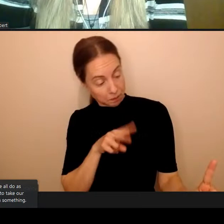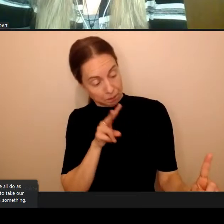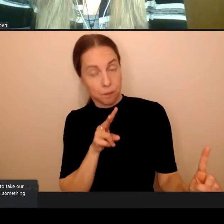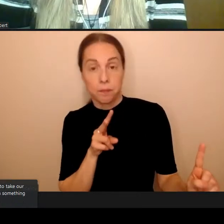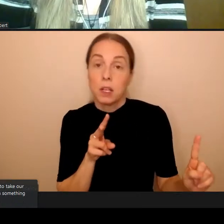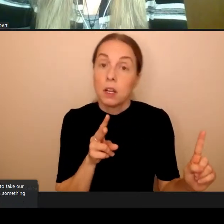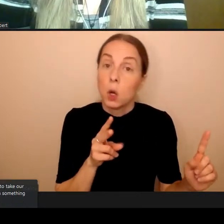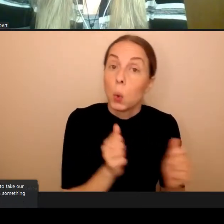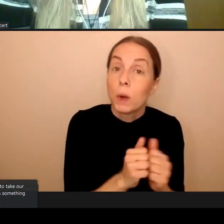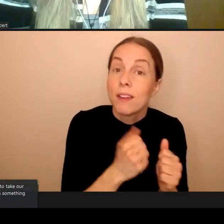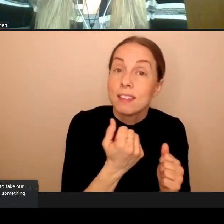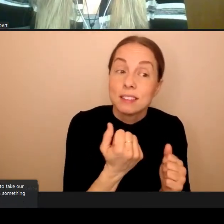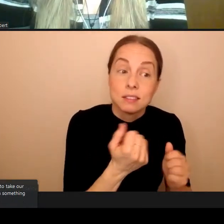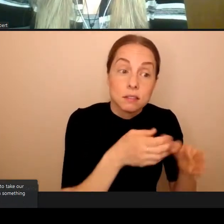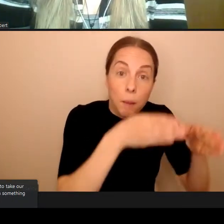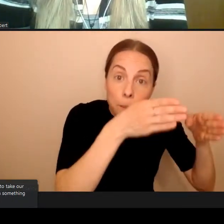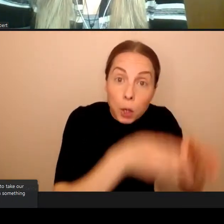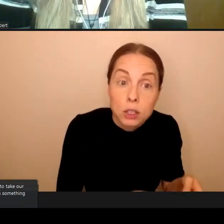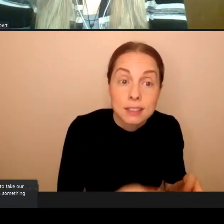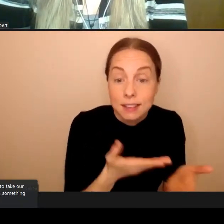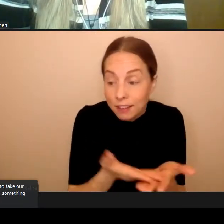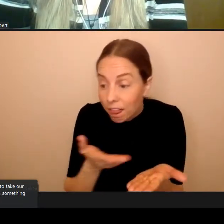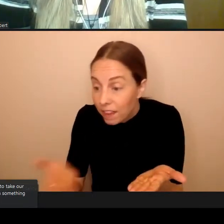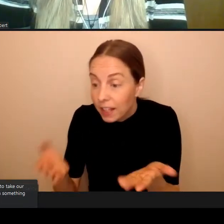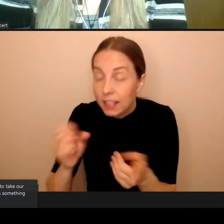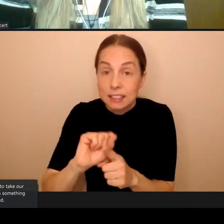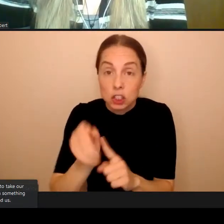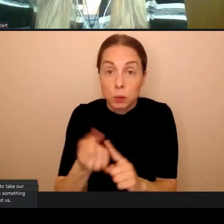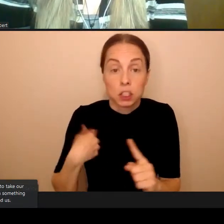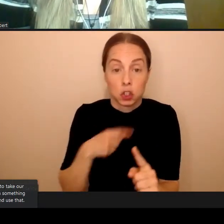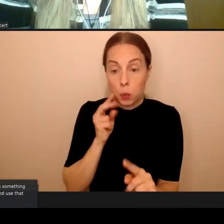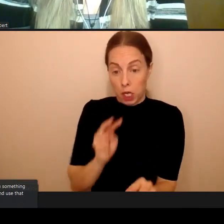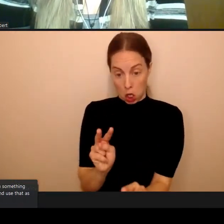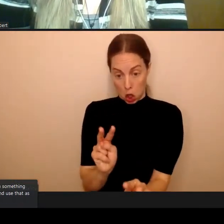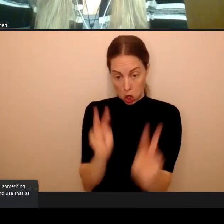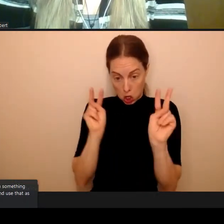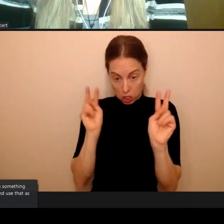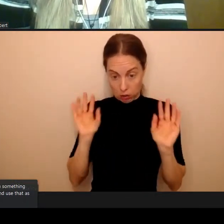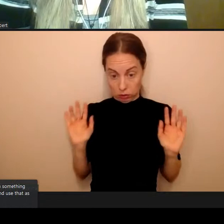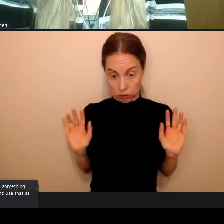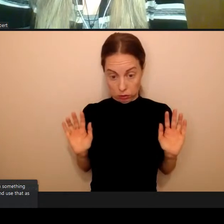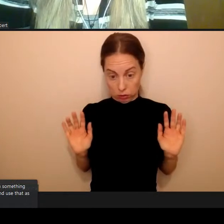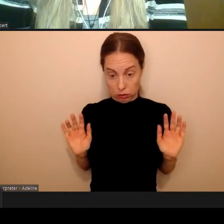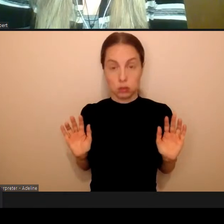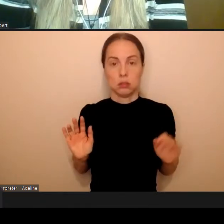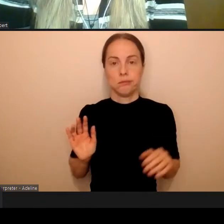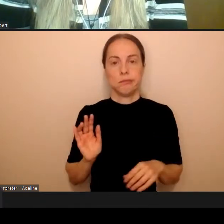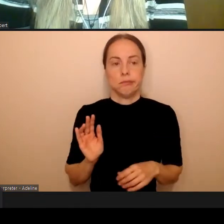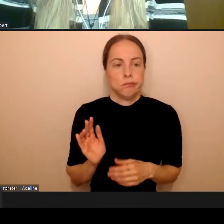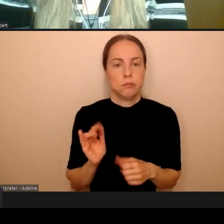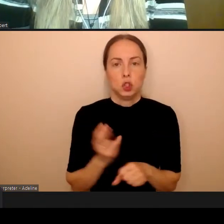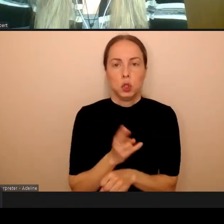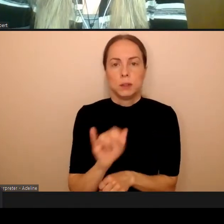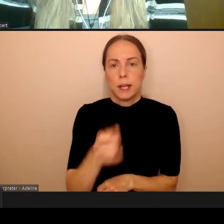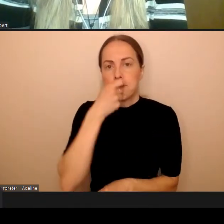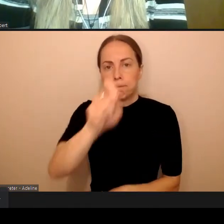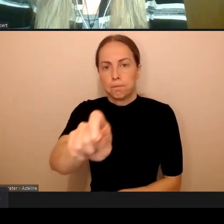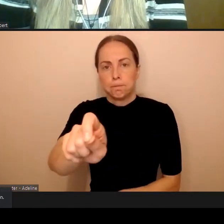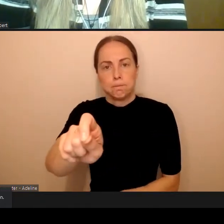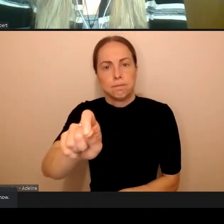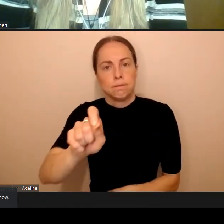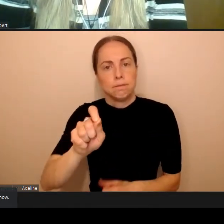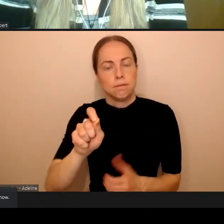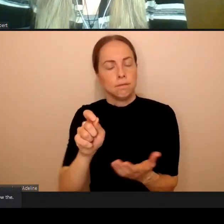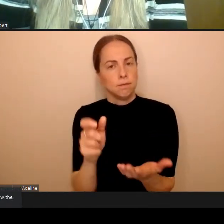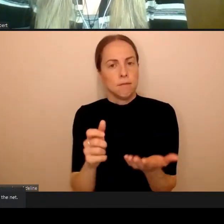or somebody or some situation and use that as our guidepost and as our rule of thumb on